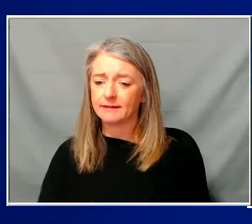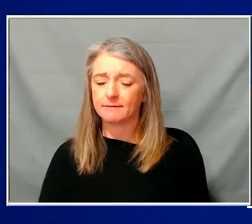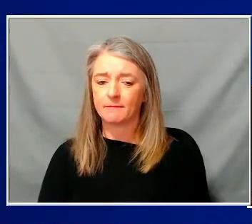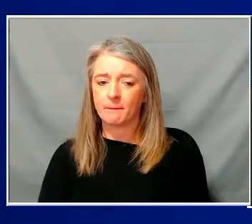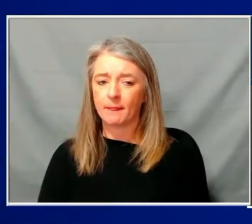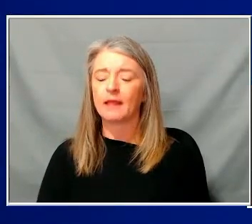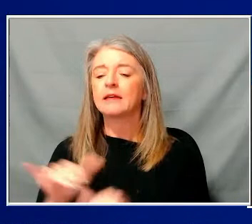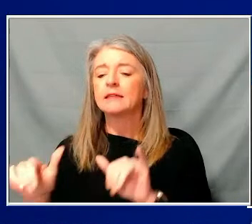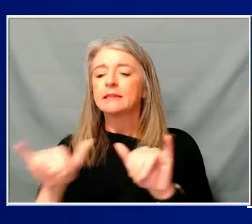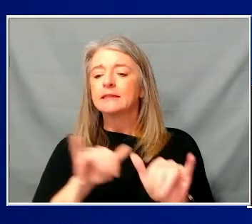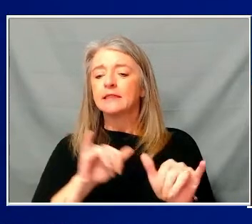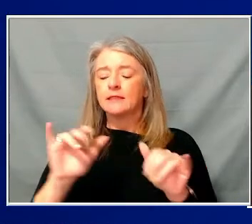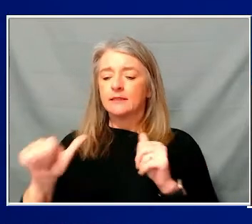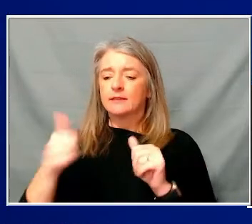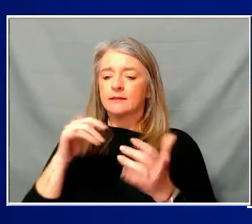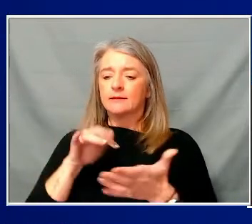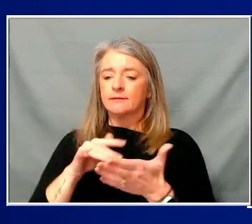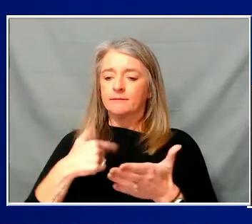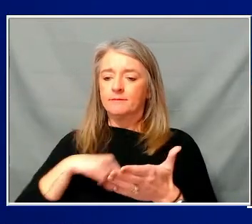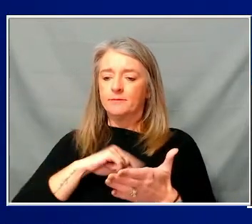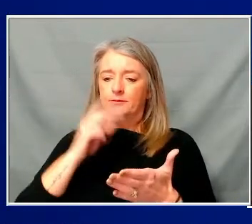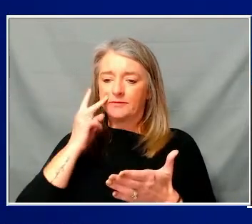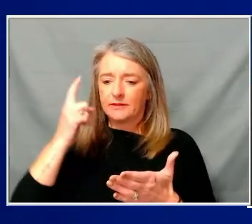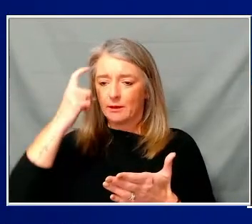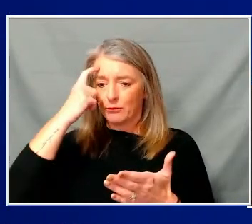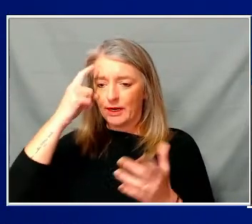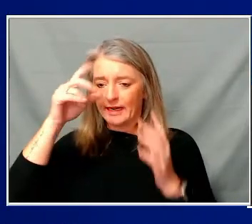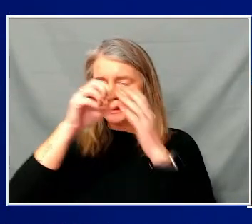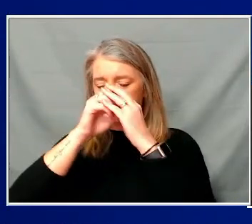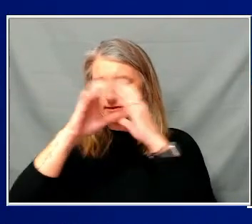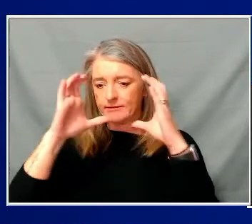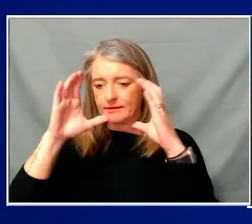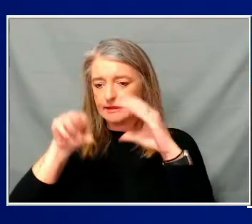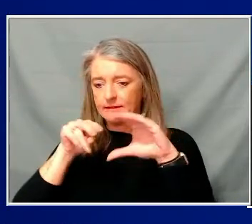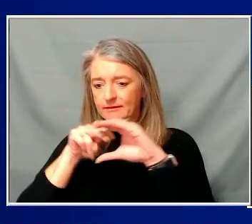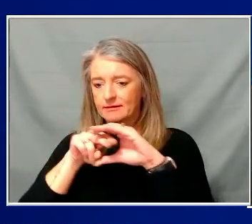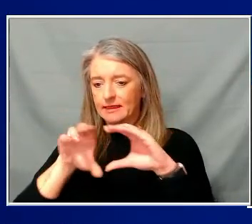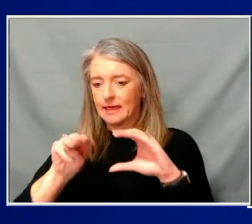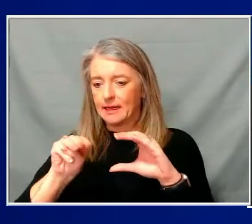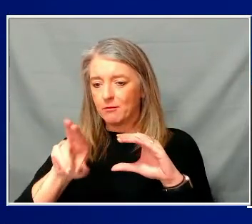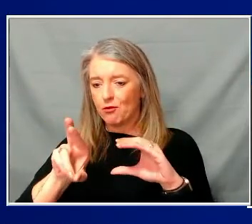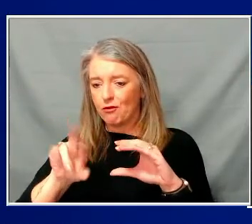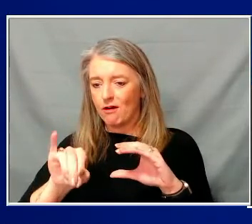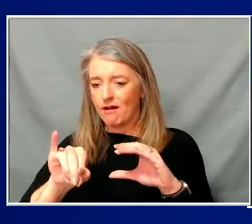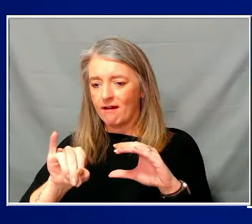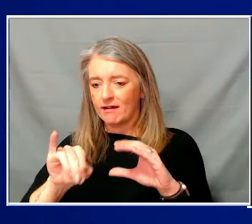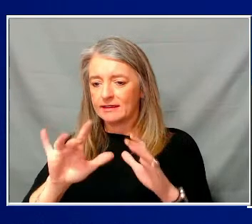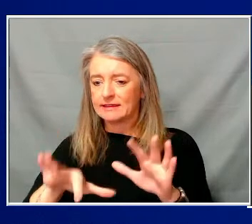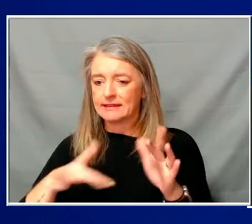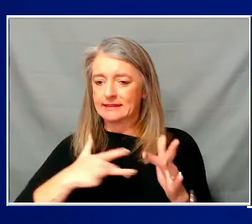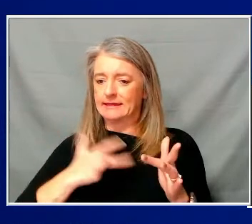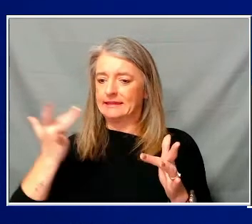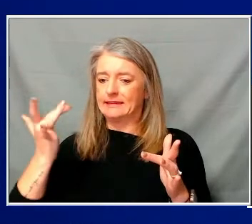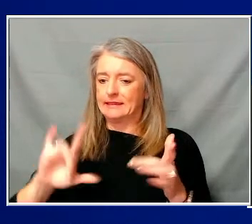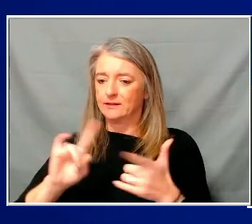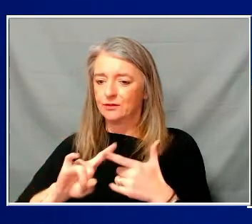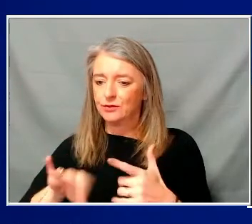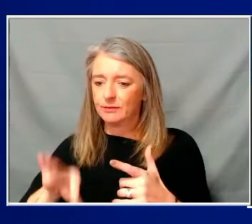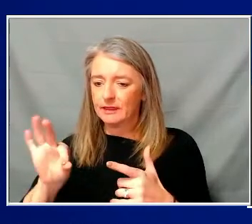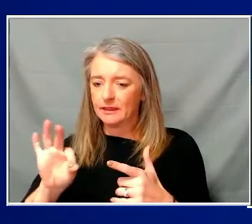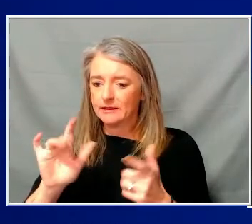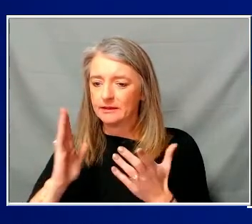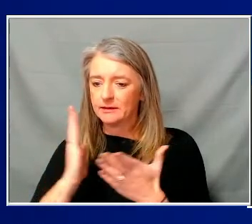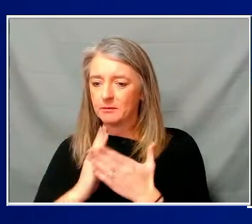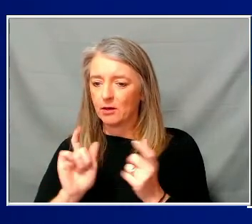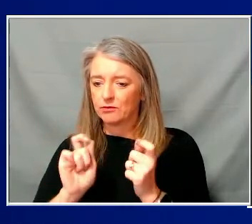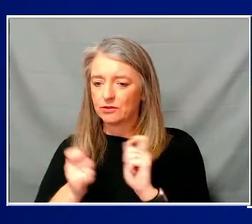other studies we've seen where they've actually looked at brain imaging, particularly MRI, because it is so sensitive to pick up very, very small changes in the